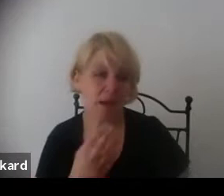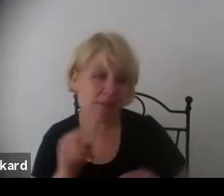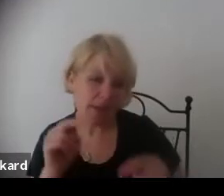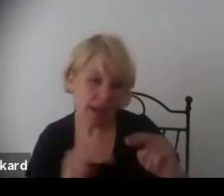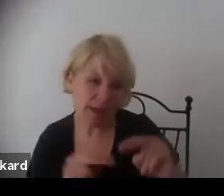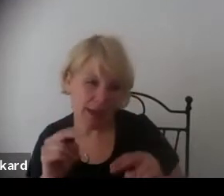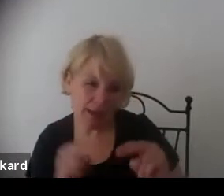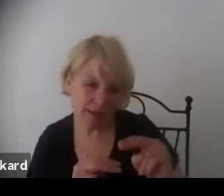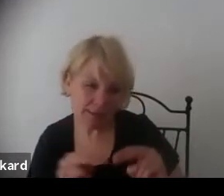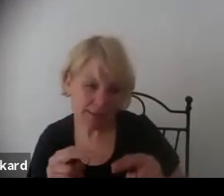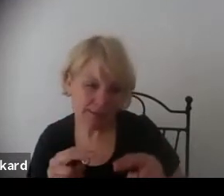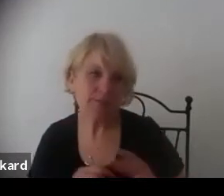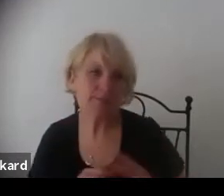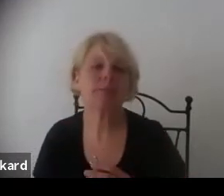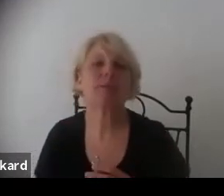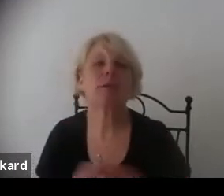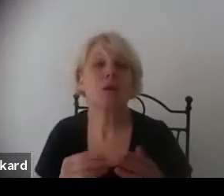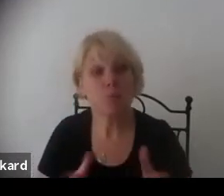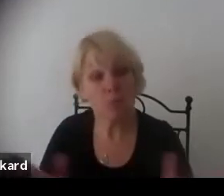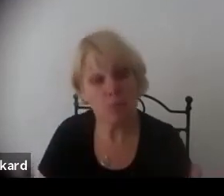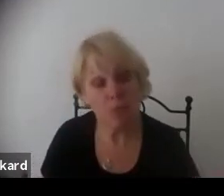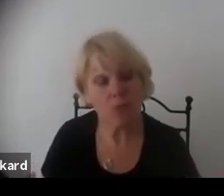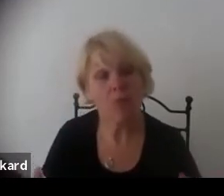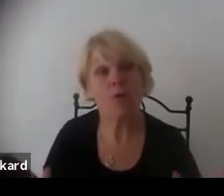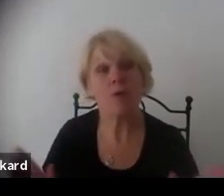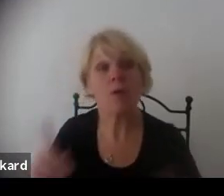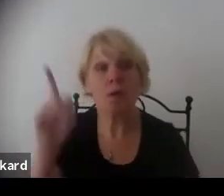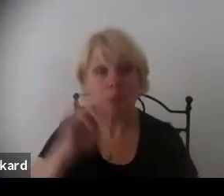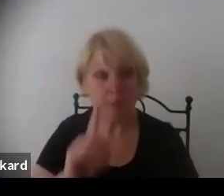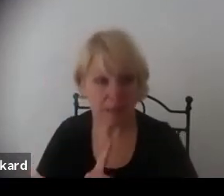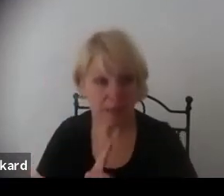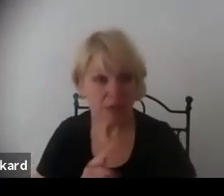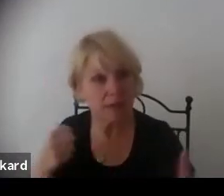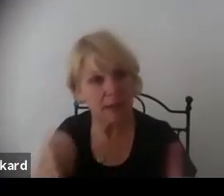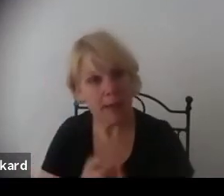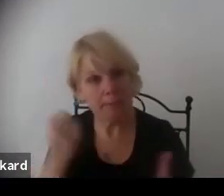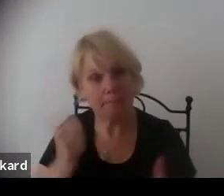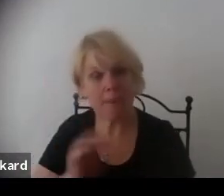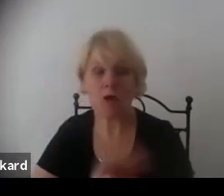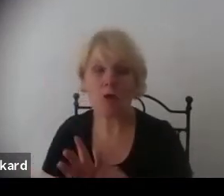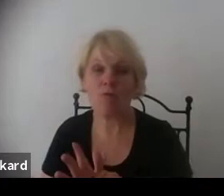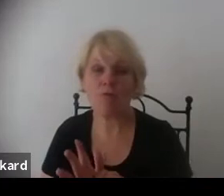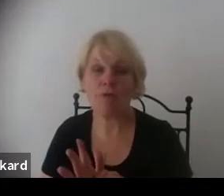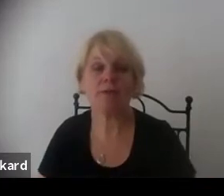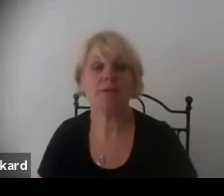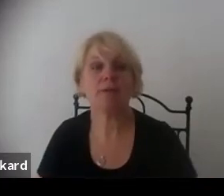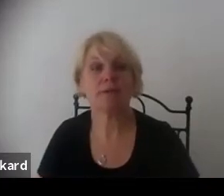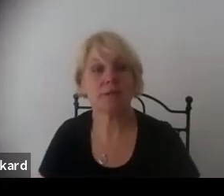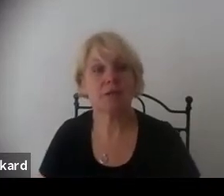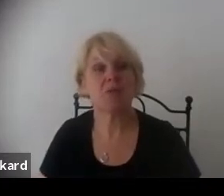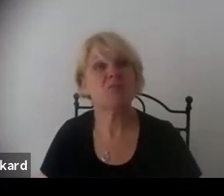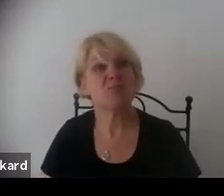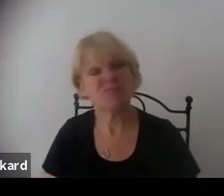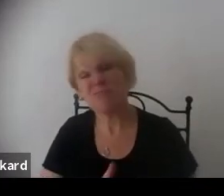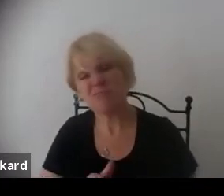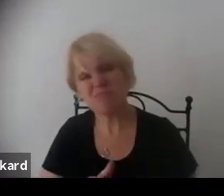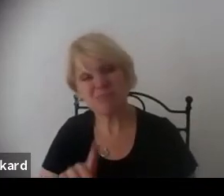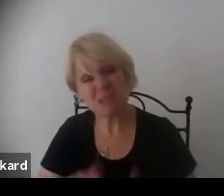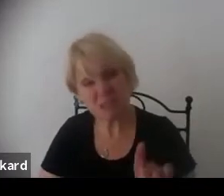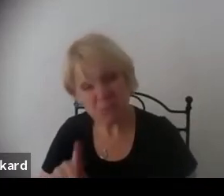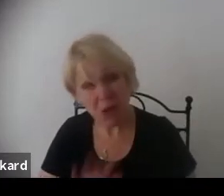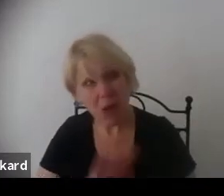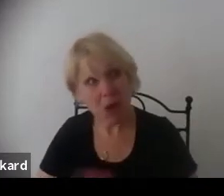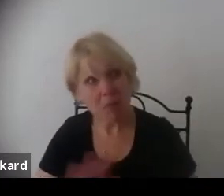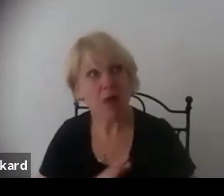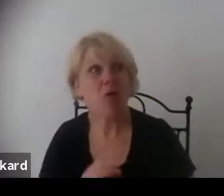is around the general population and the impact of COVID. And again, similar figures, around 30% are